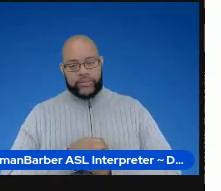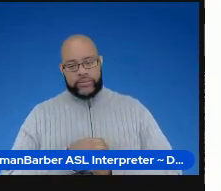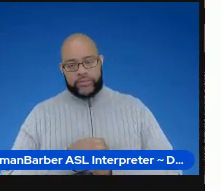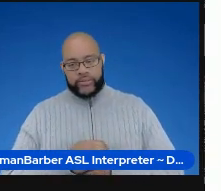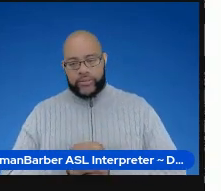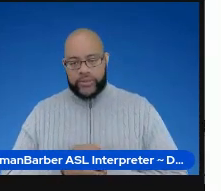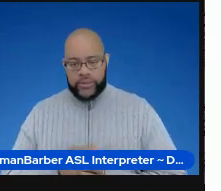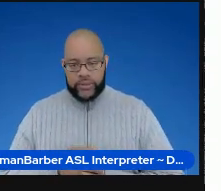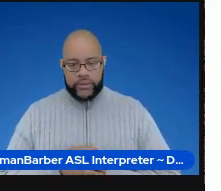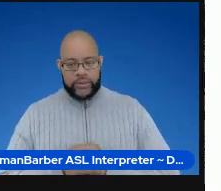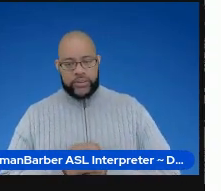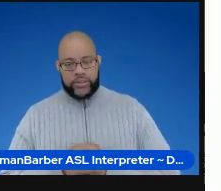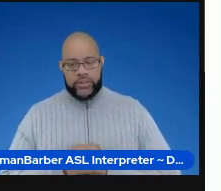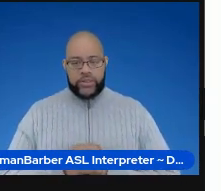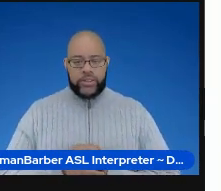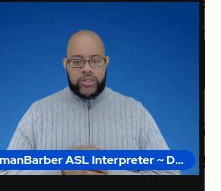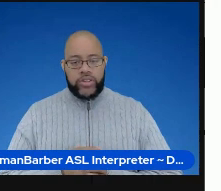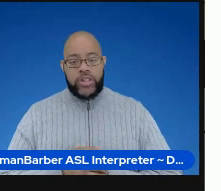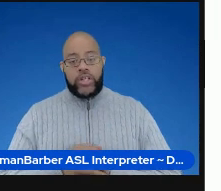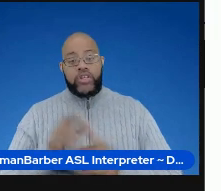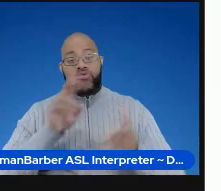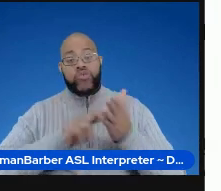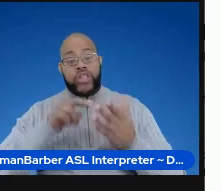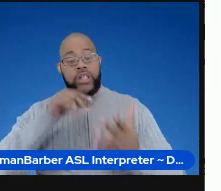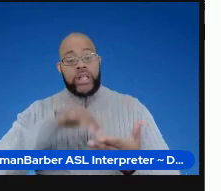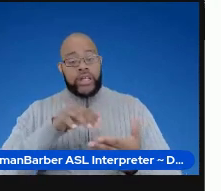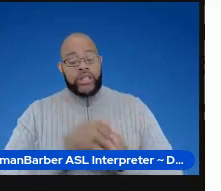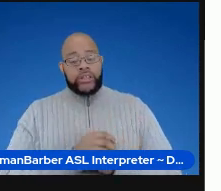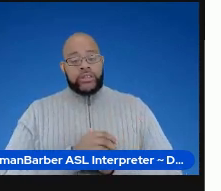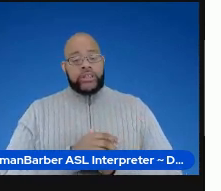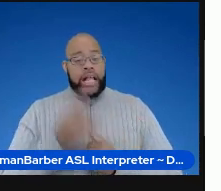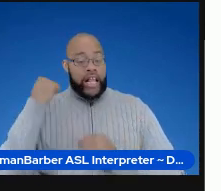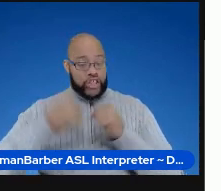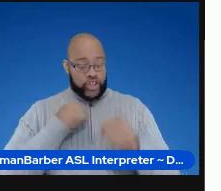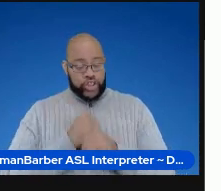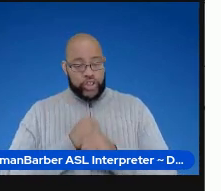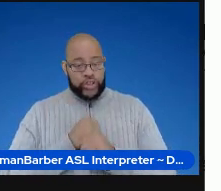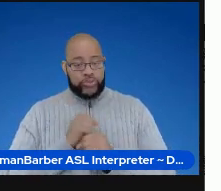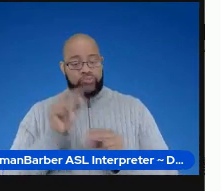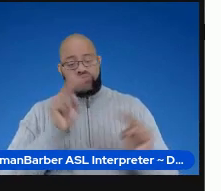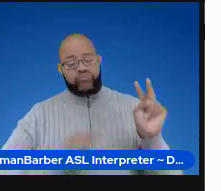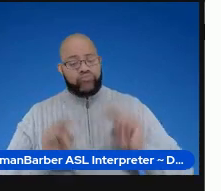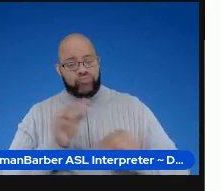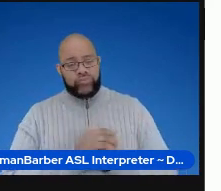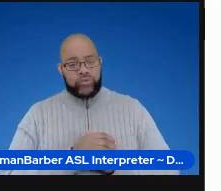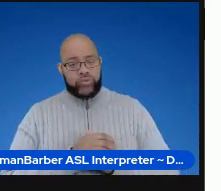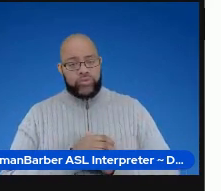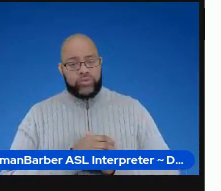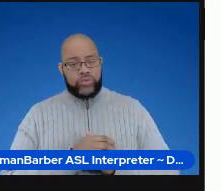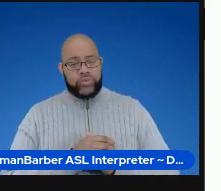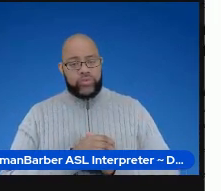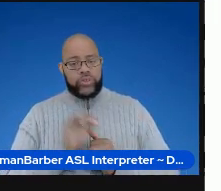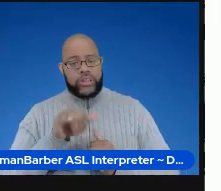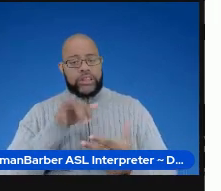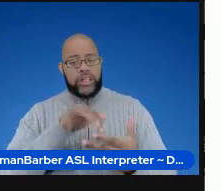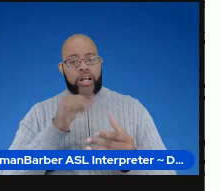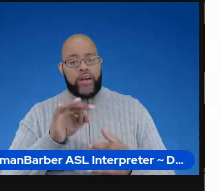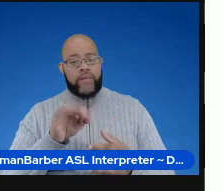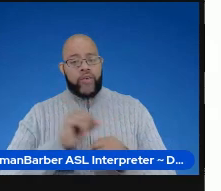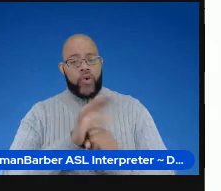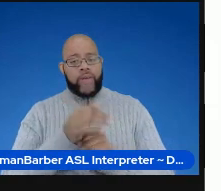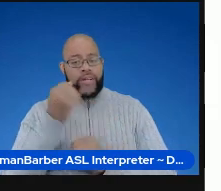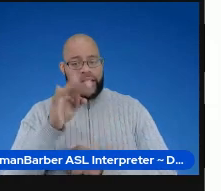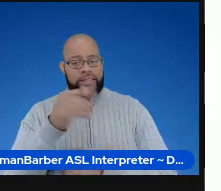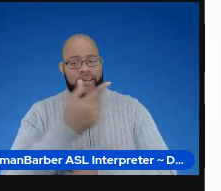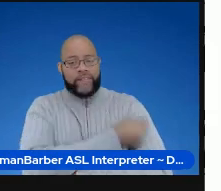So I just want to talk a little bit about a recent study we published last year to look at a genome-wide association study of COVID-19